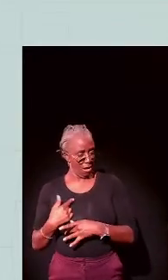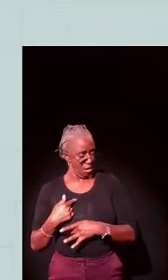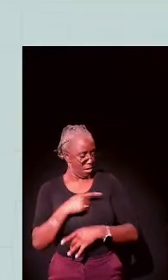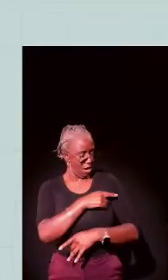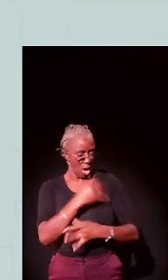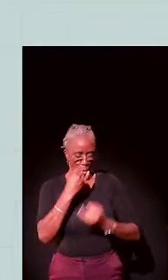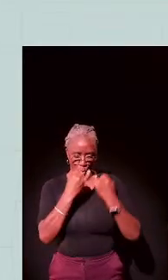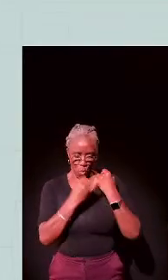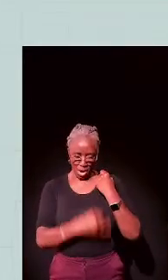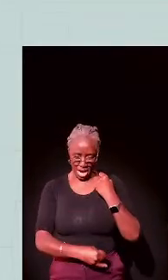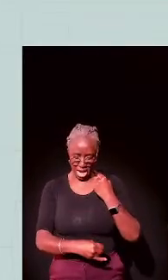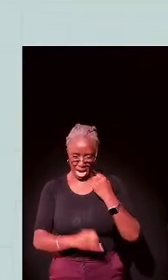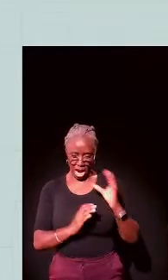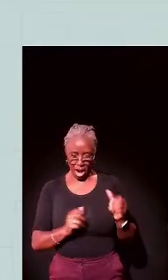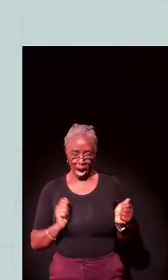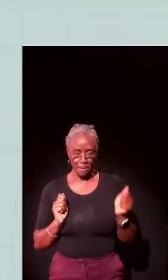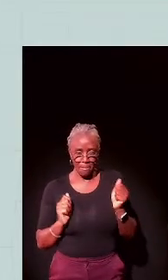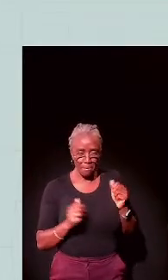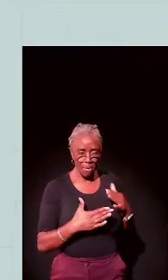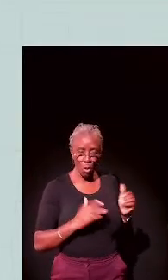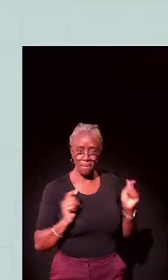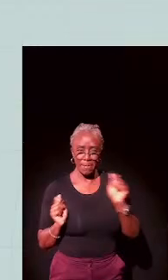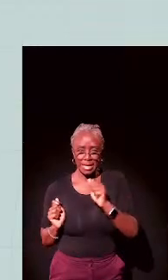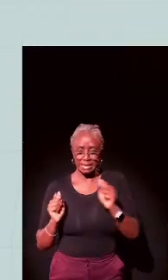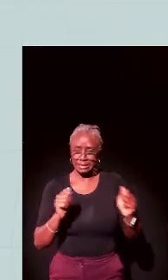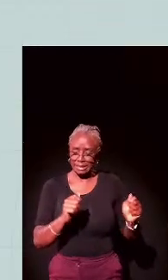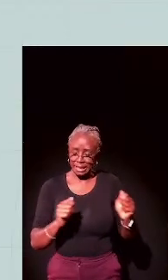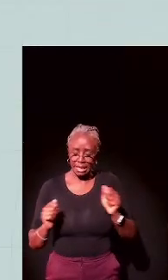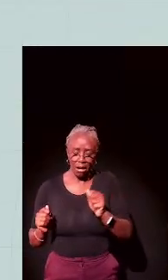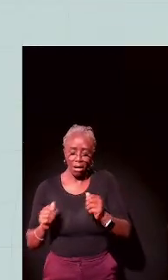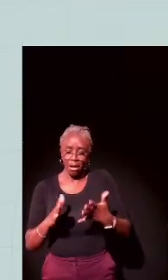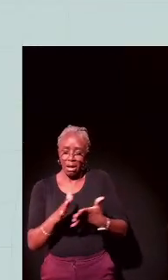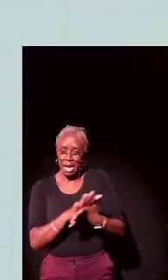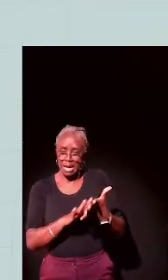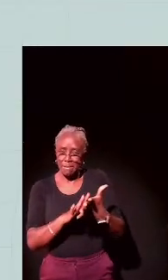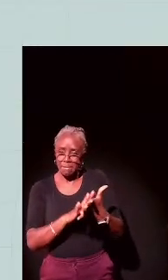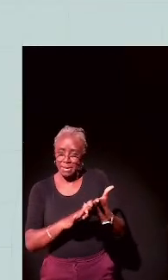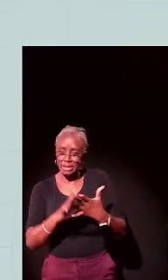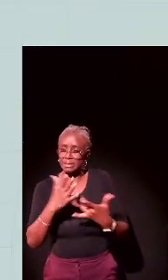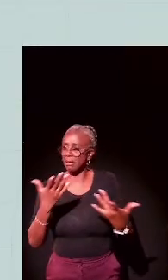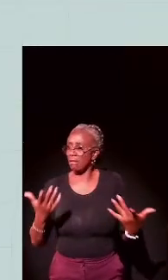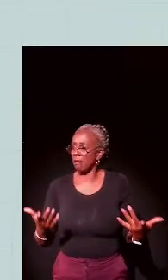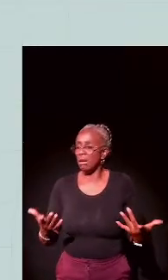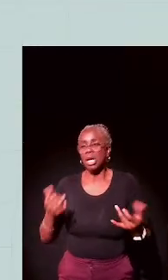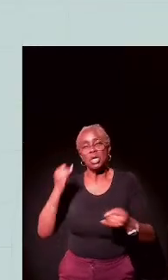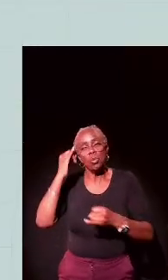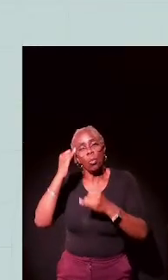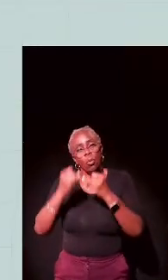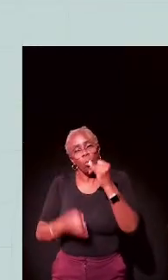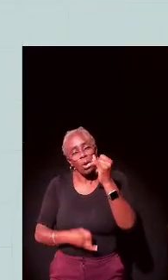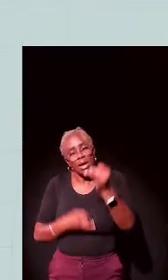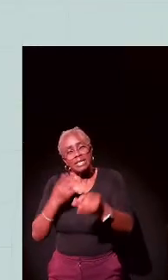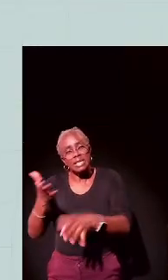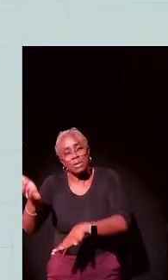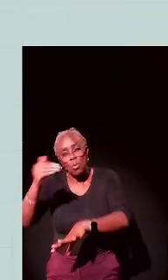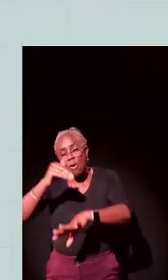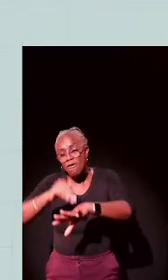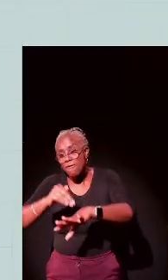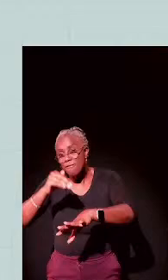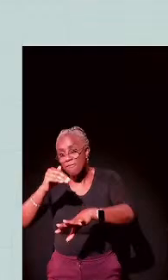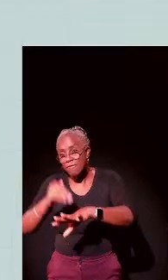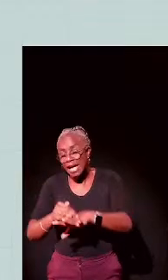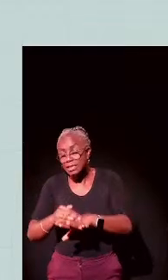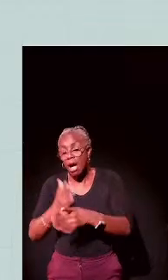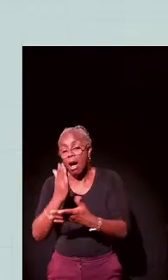condition, mobility limitations kind of make gaming or indoor kind of ways of recreating